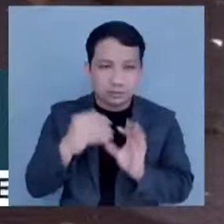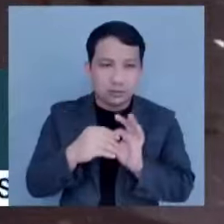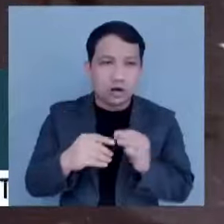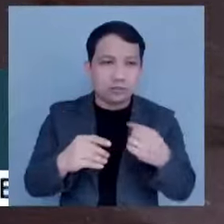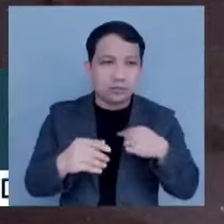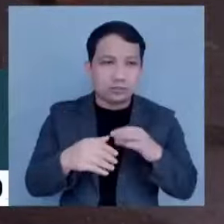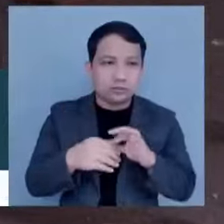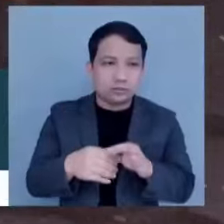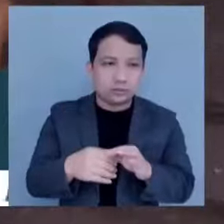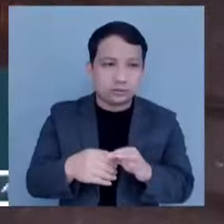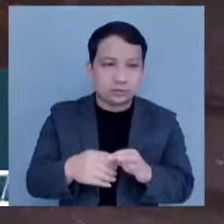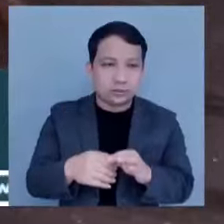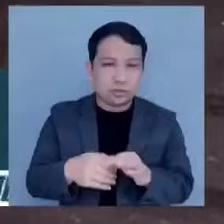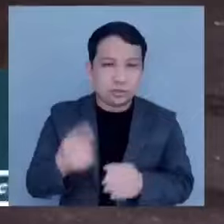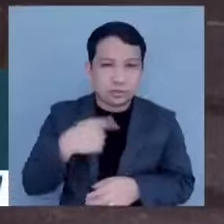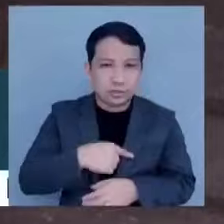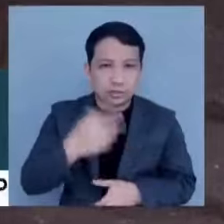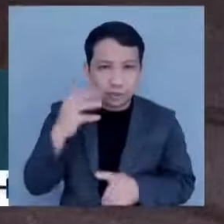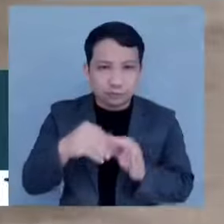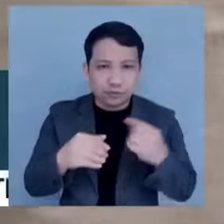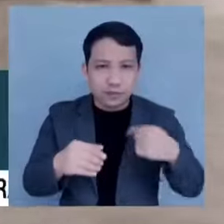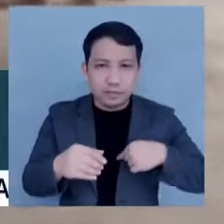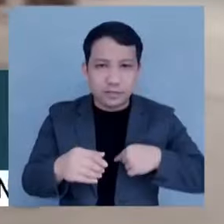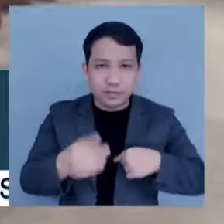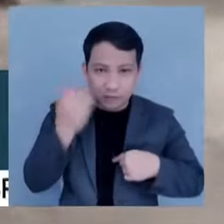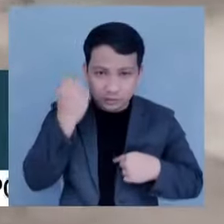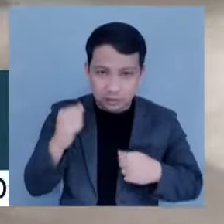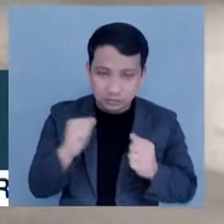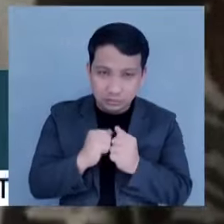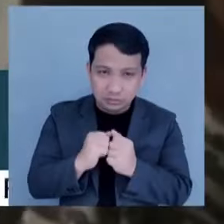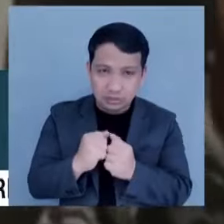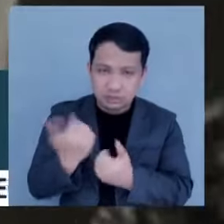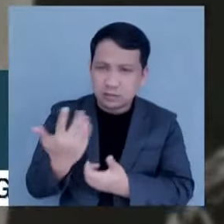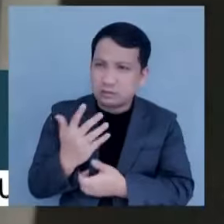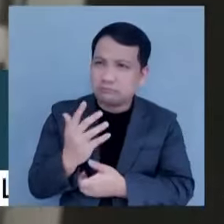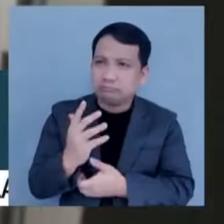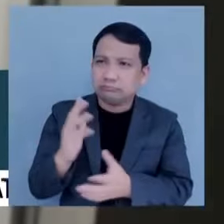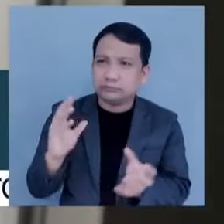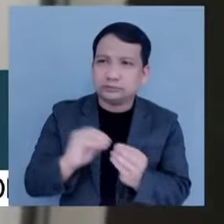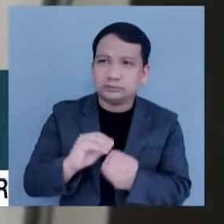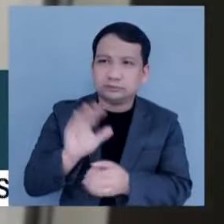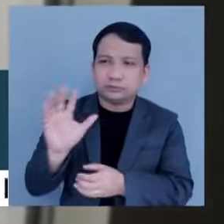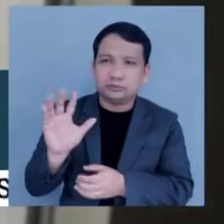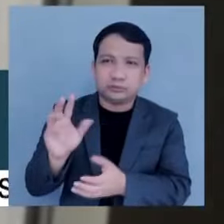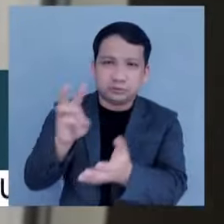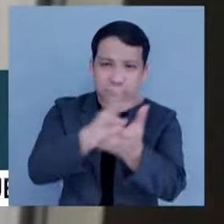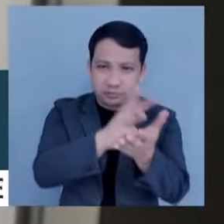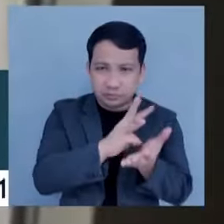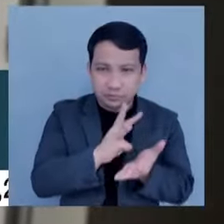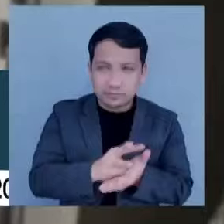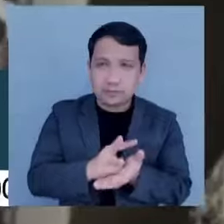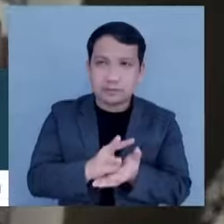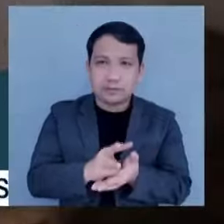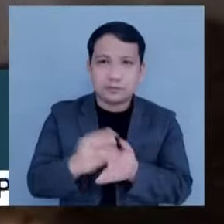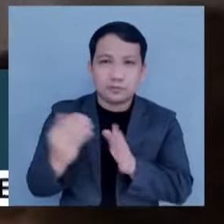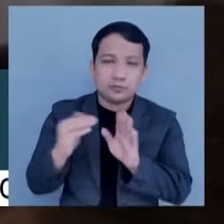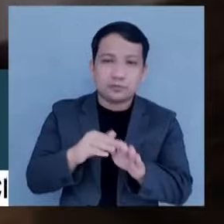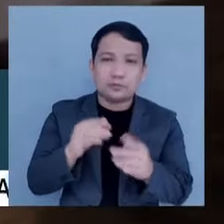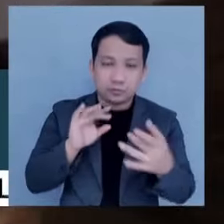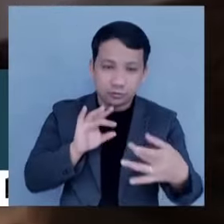regional warehouses and the local government units, provinces, cities, municipalities, can keep on tapping into our system so we can keep on providing